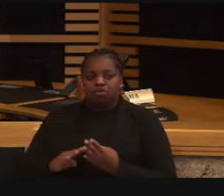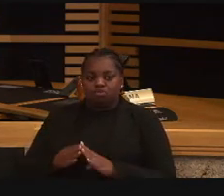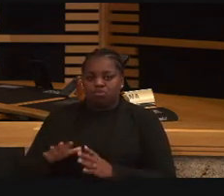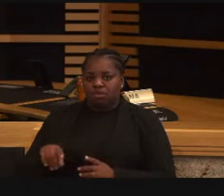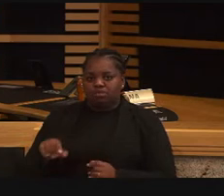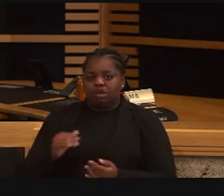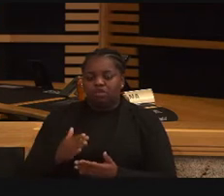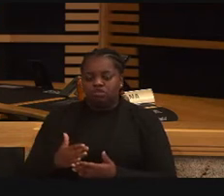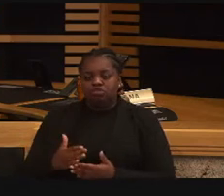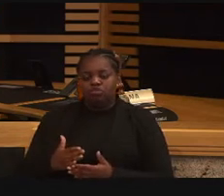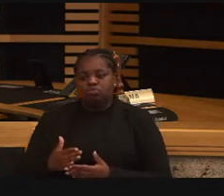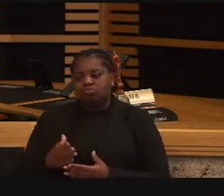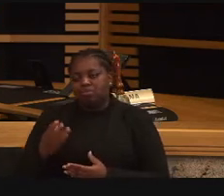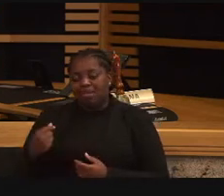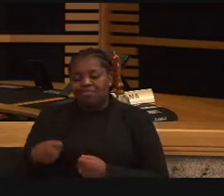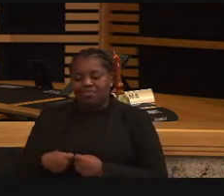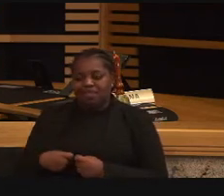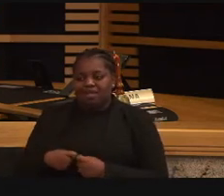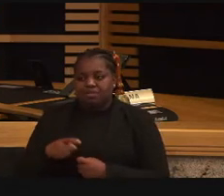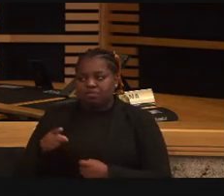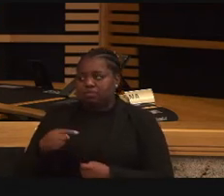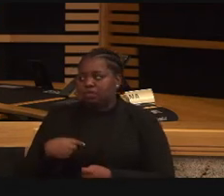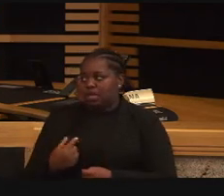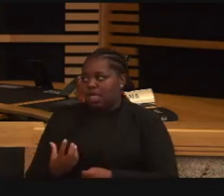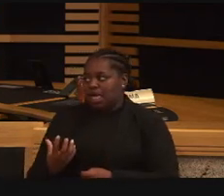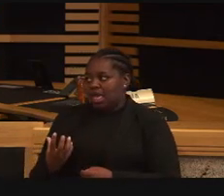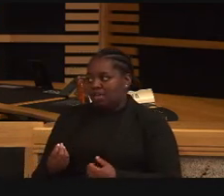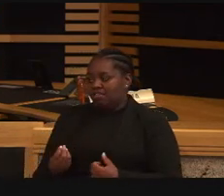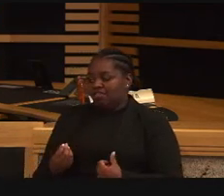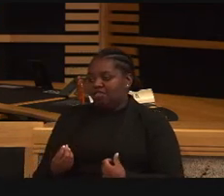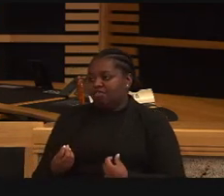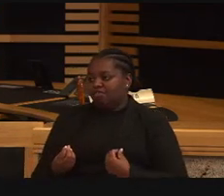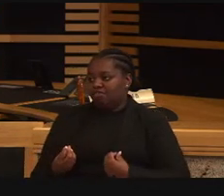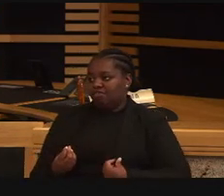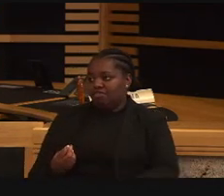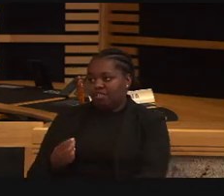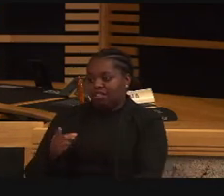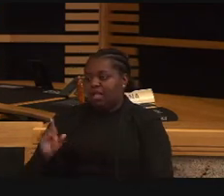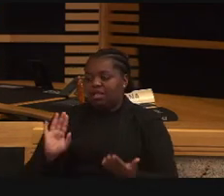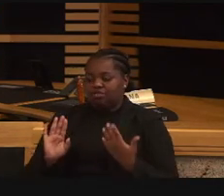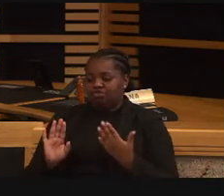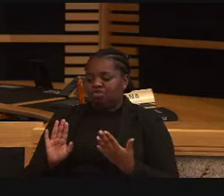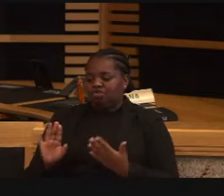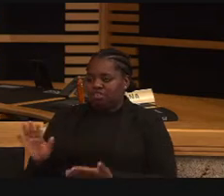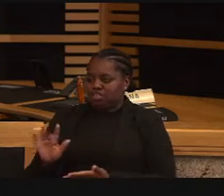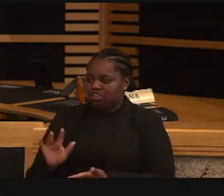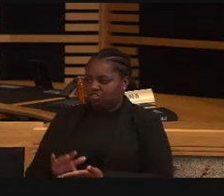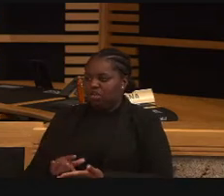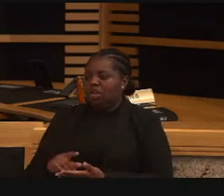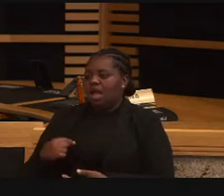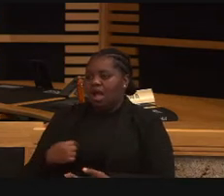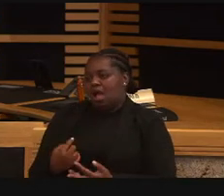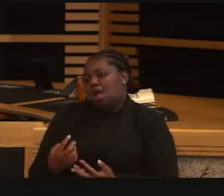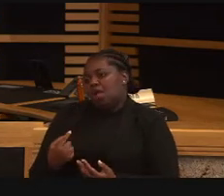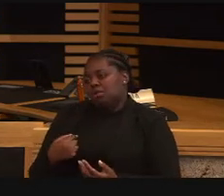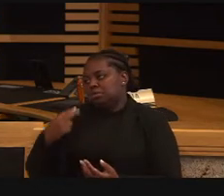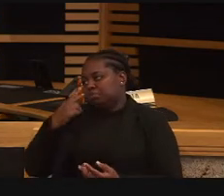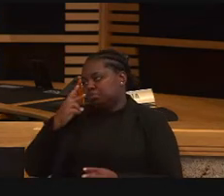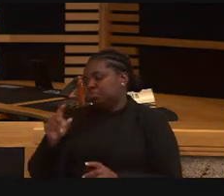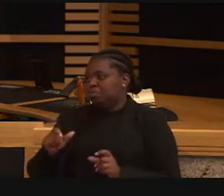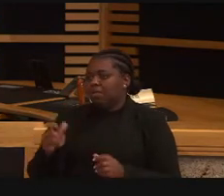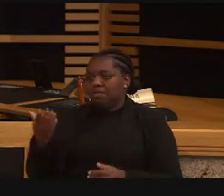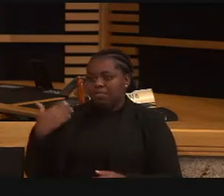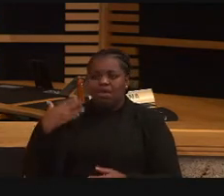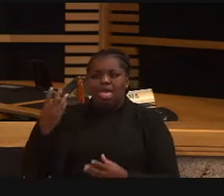kala mhlaba sikuyo as lanansikala traffic station. Abantu ndiyabona bathi